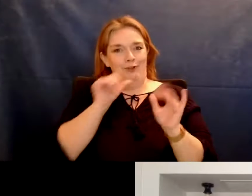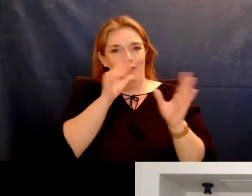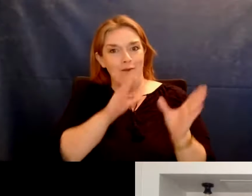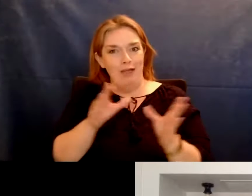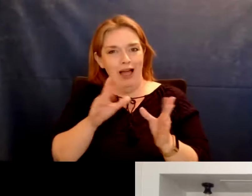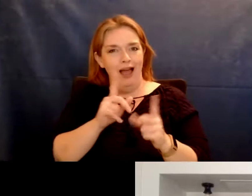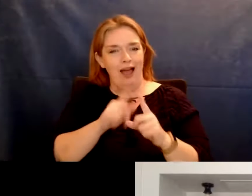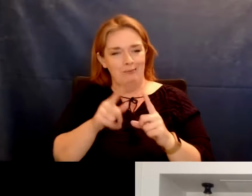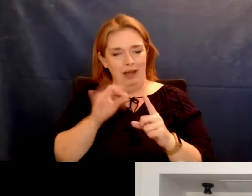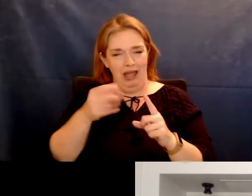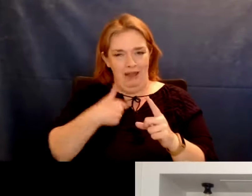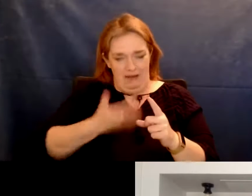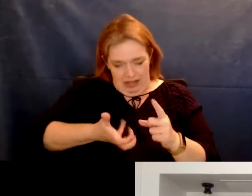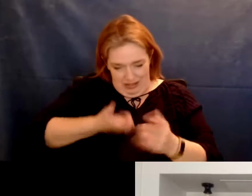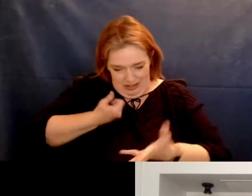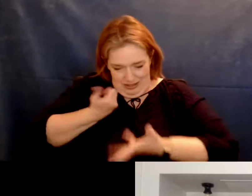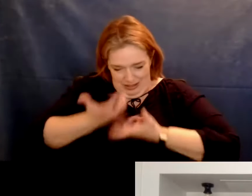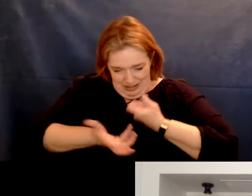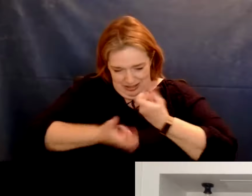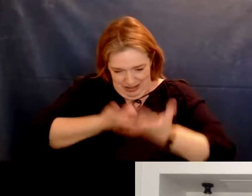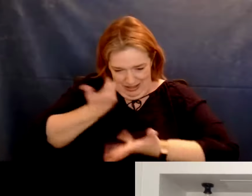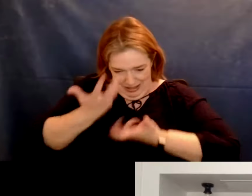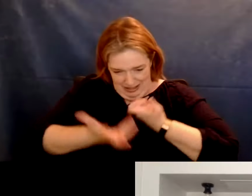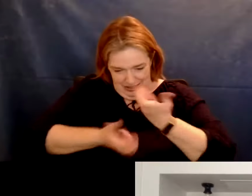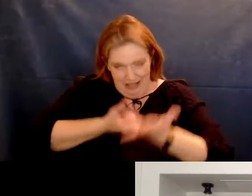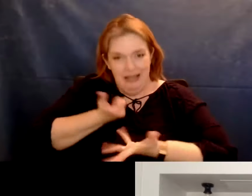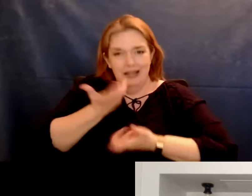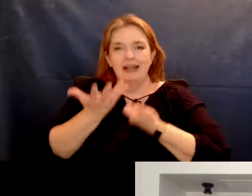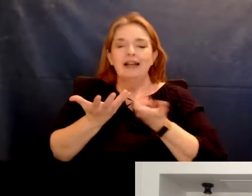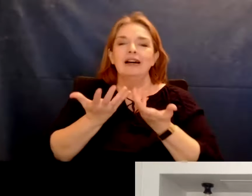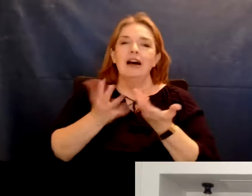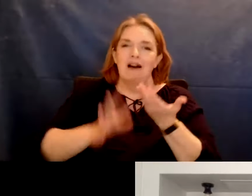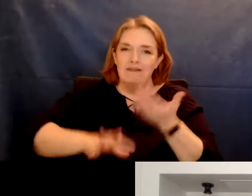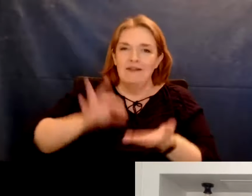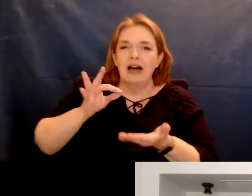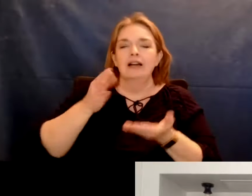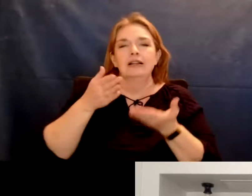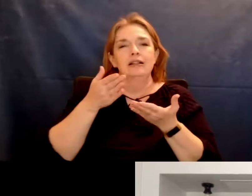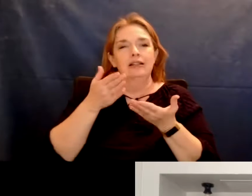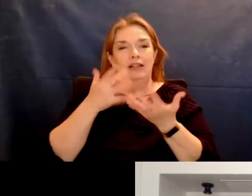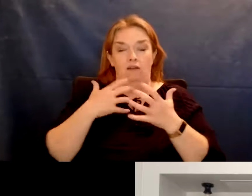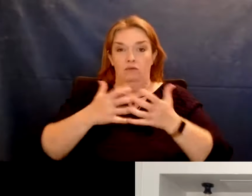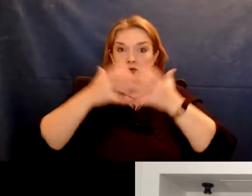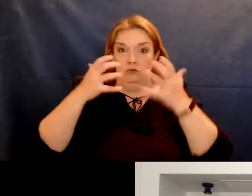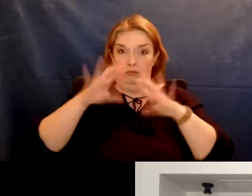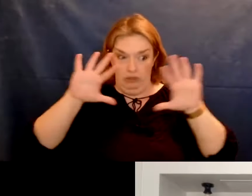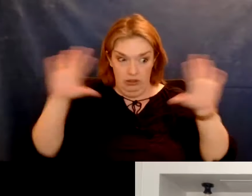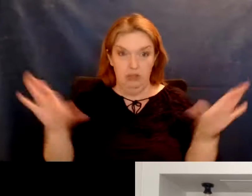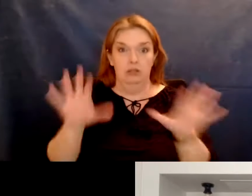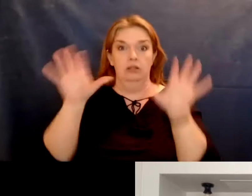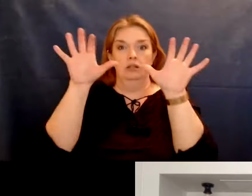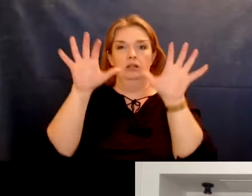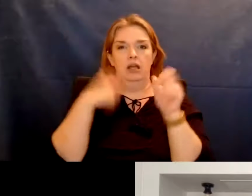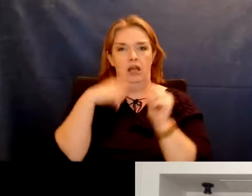enough and find a way to make things make sense amongst so much chaos